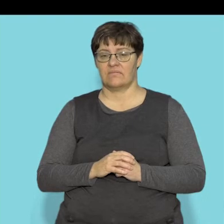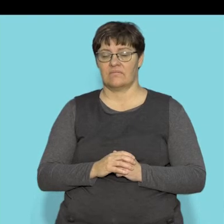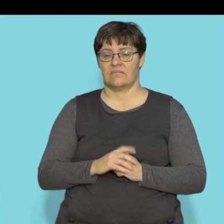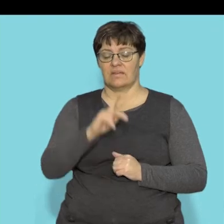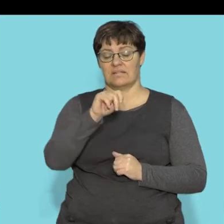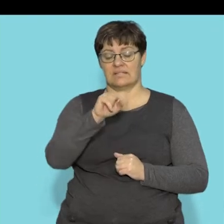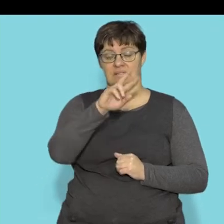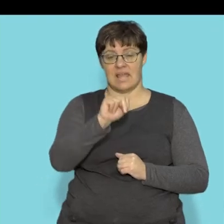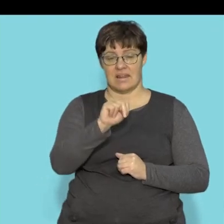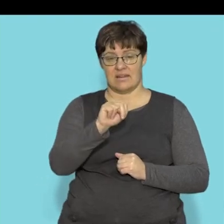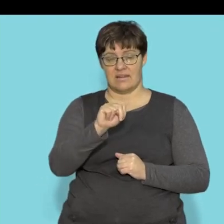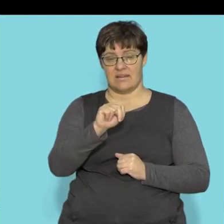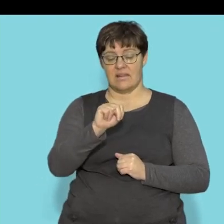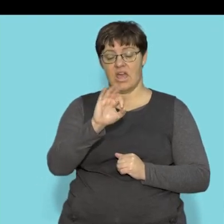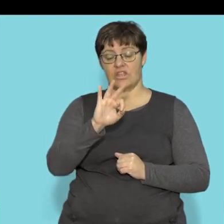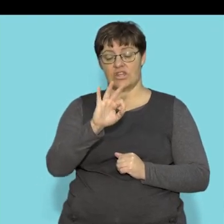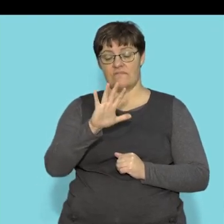0,5 over tan